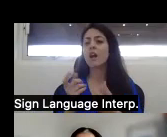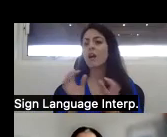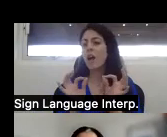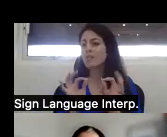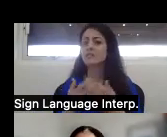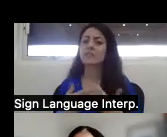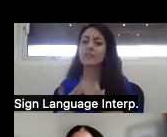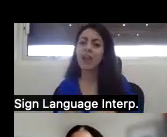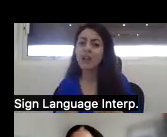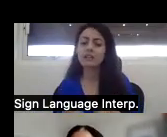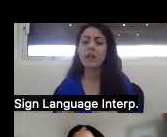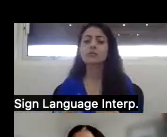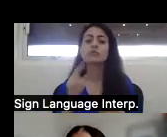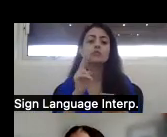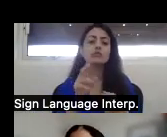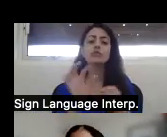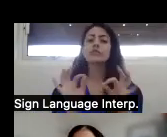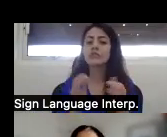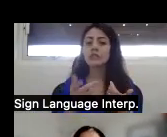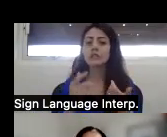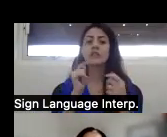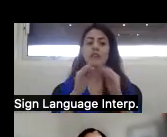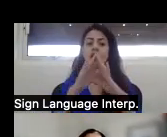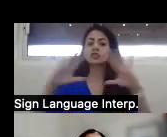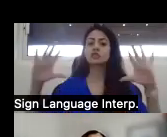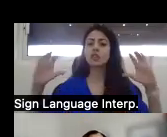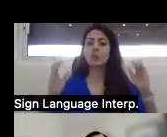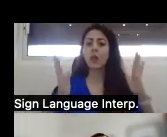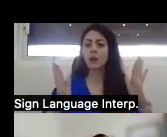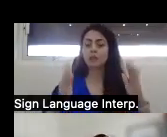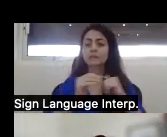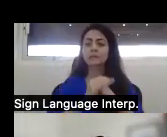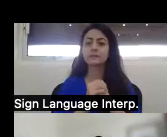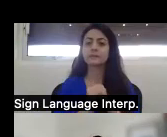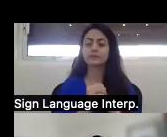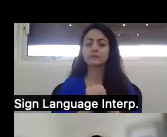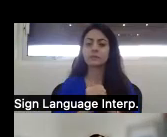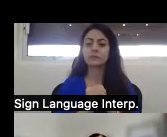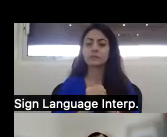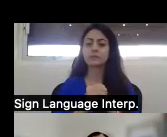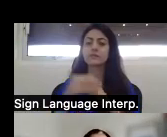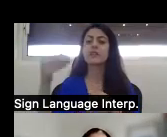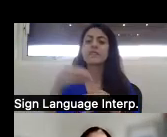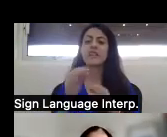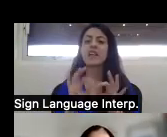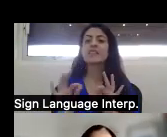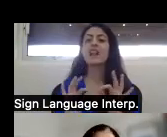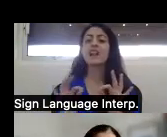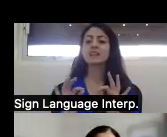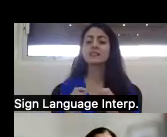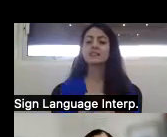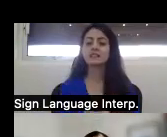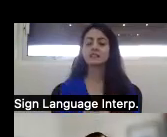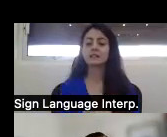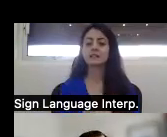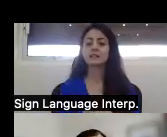to synthesize what is available today in Jordan. So if we go into income security dimension, and we see